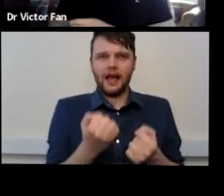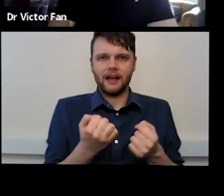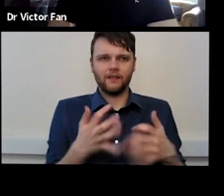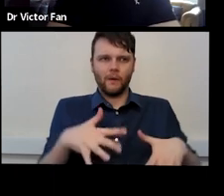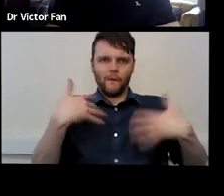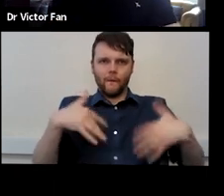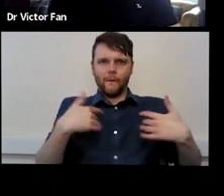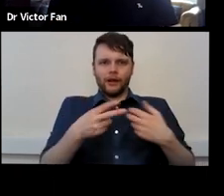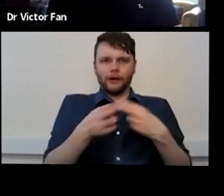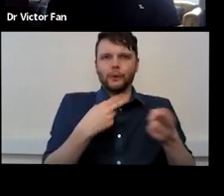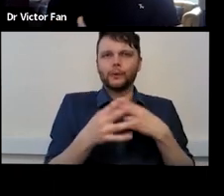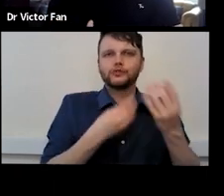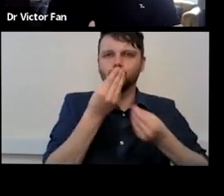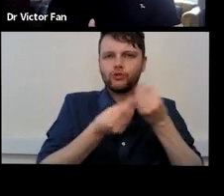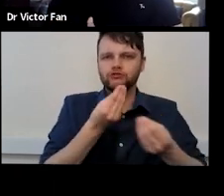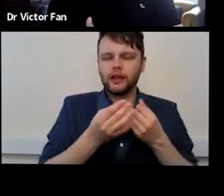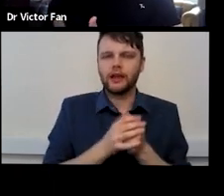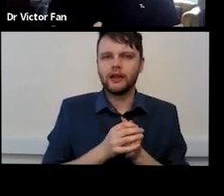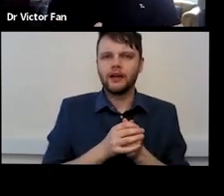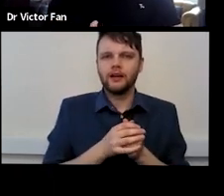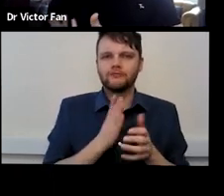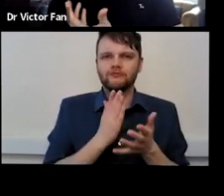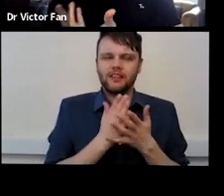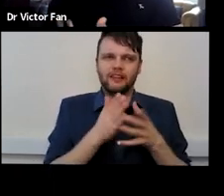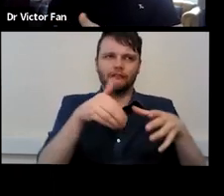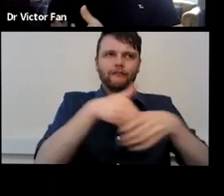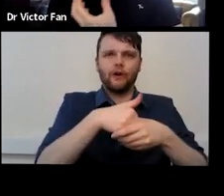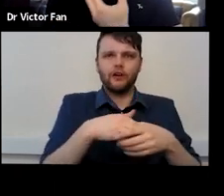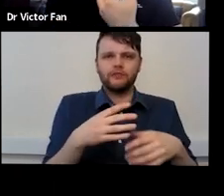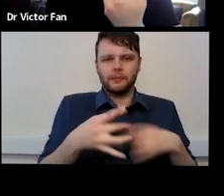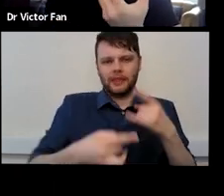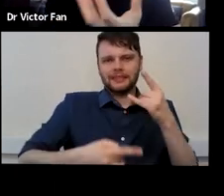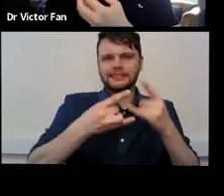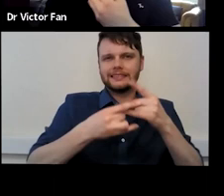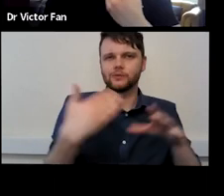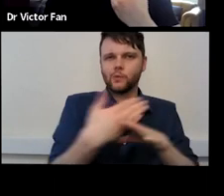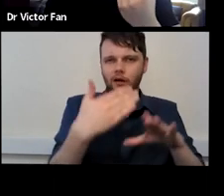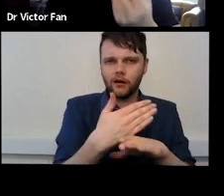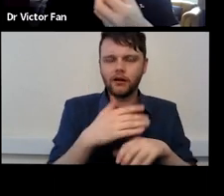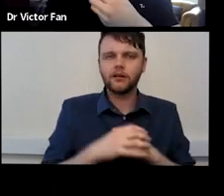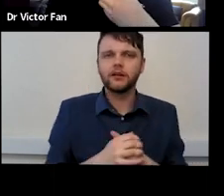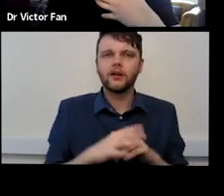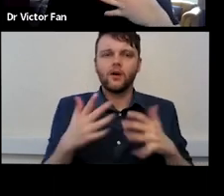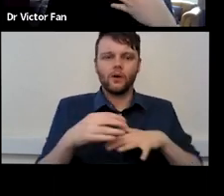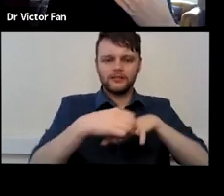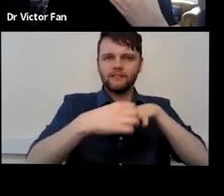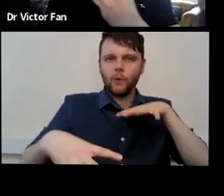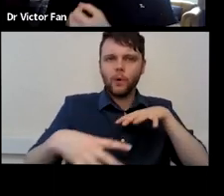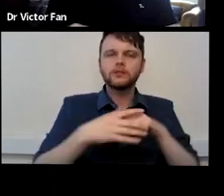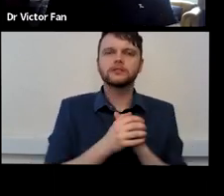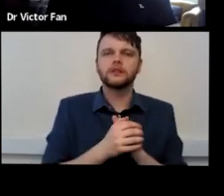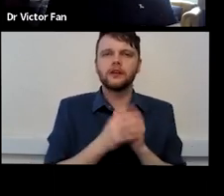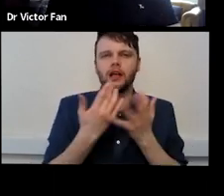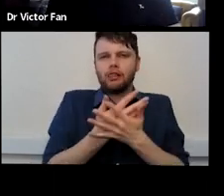sensational news items, which often involved sex workers and divorces and a lot of